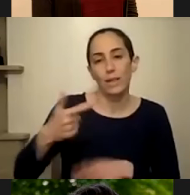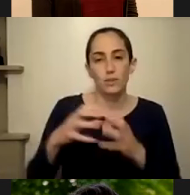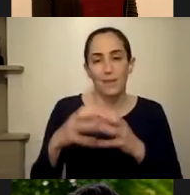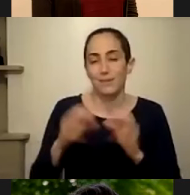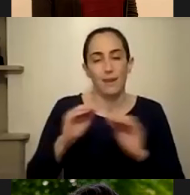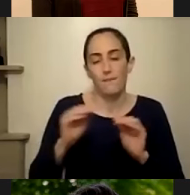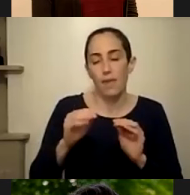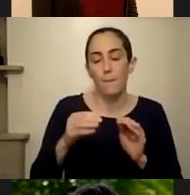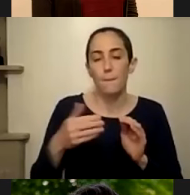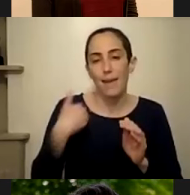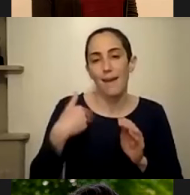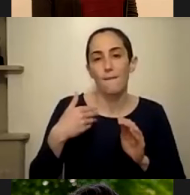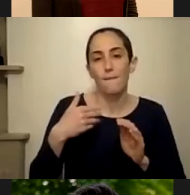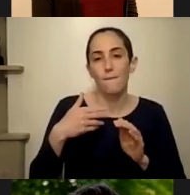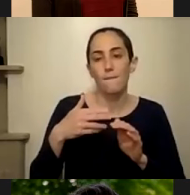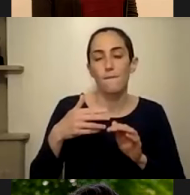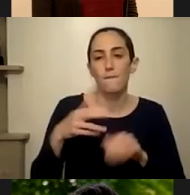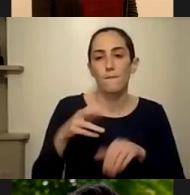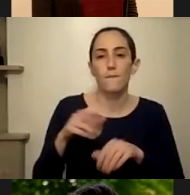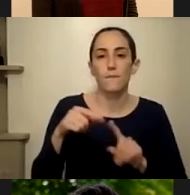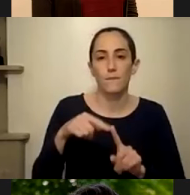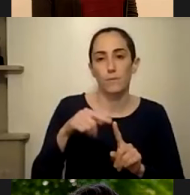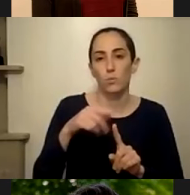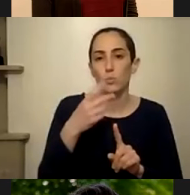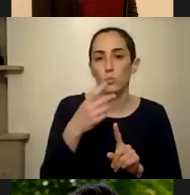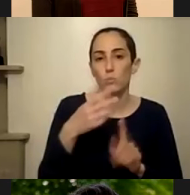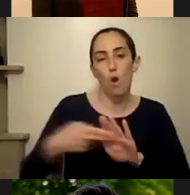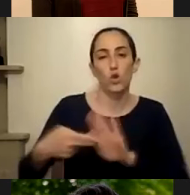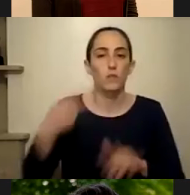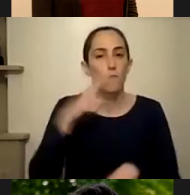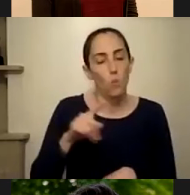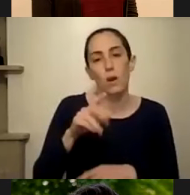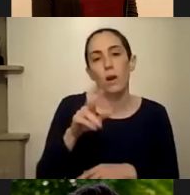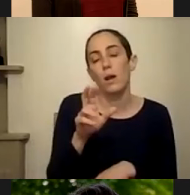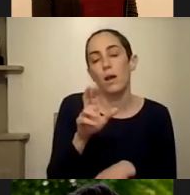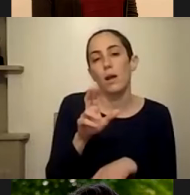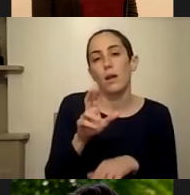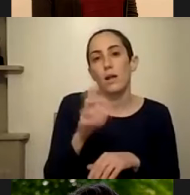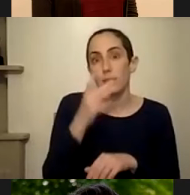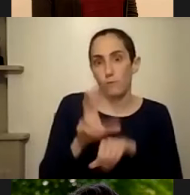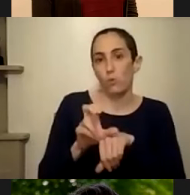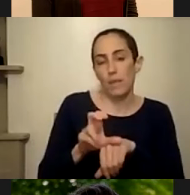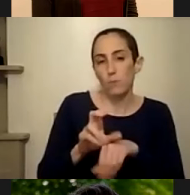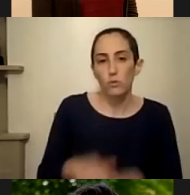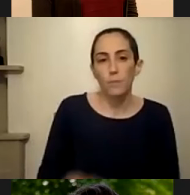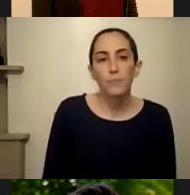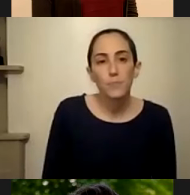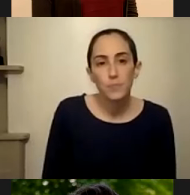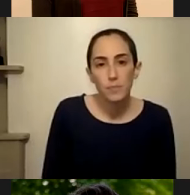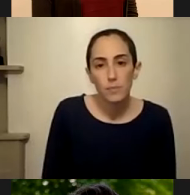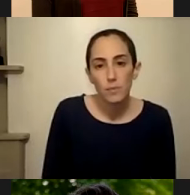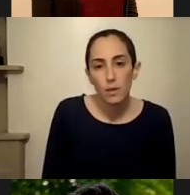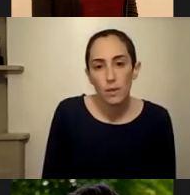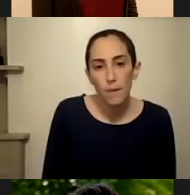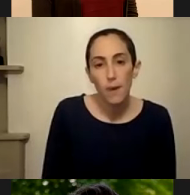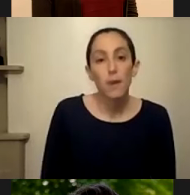unlike in zebrafish, cell cycle reactive mural cells, they can automatically differentiate into